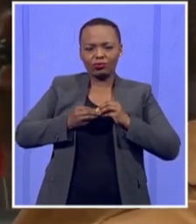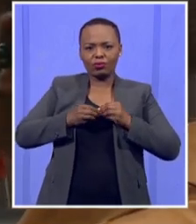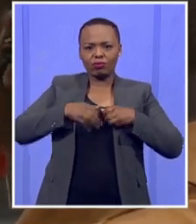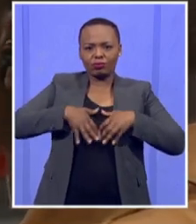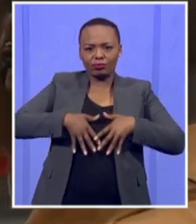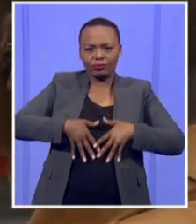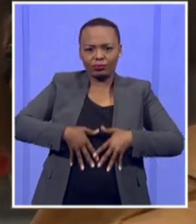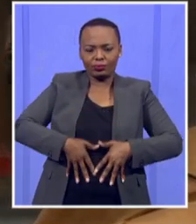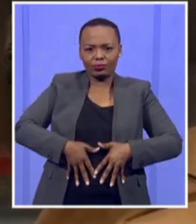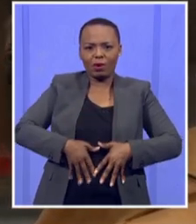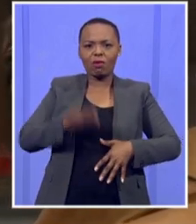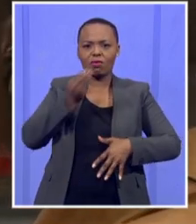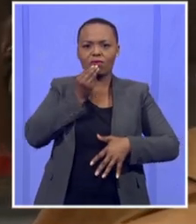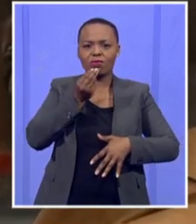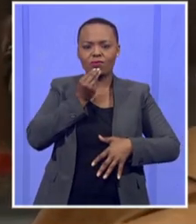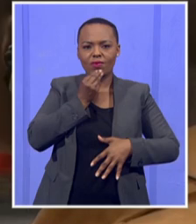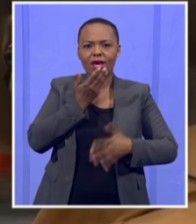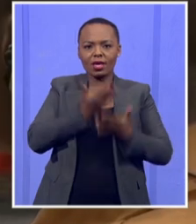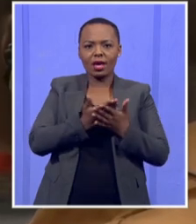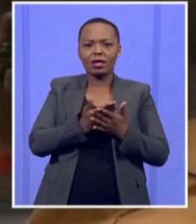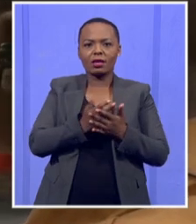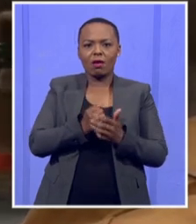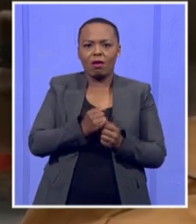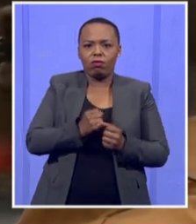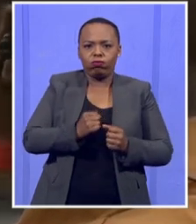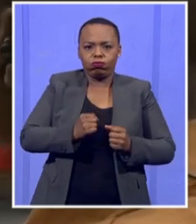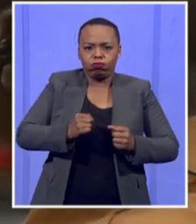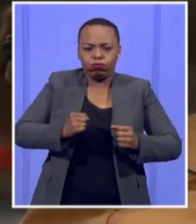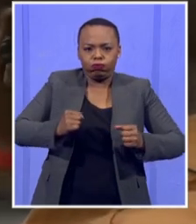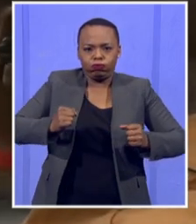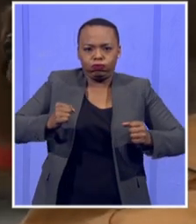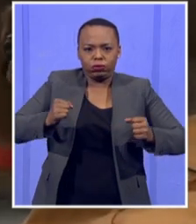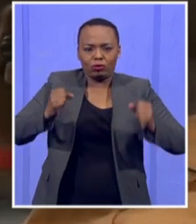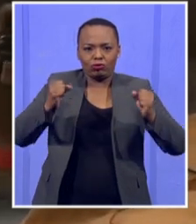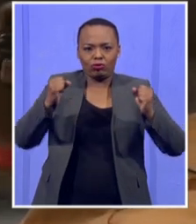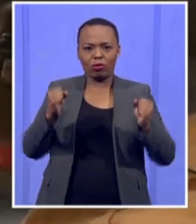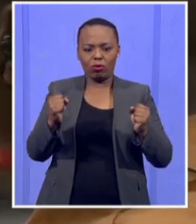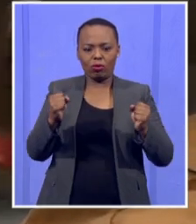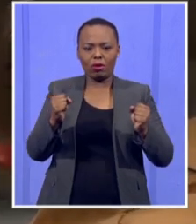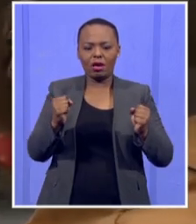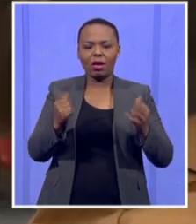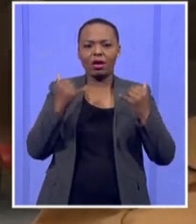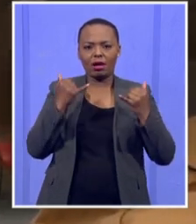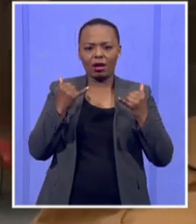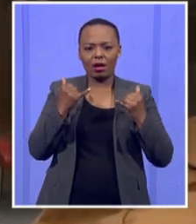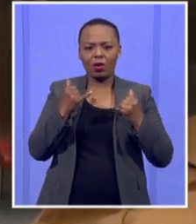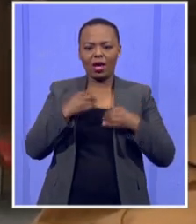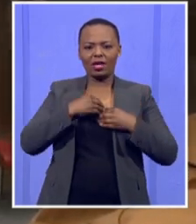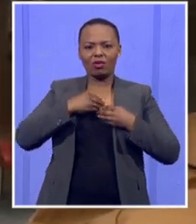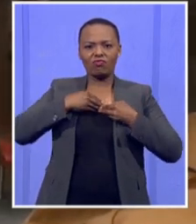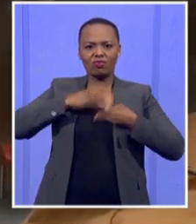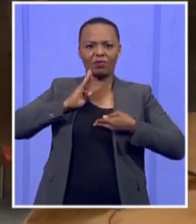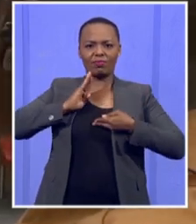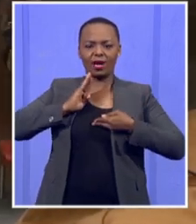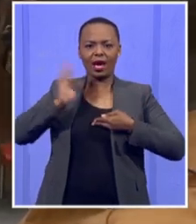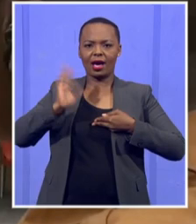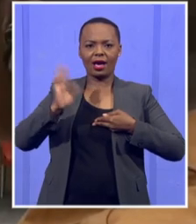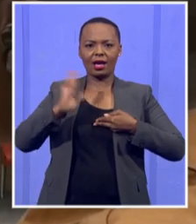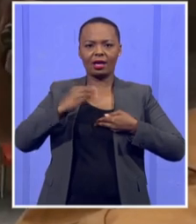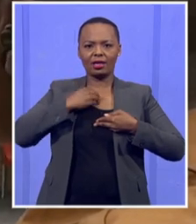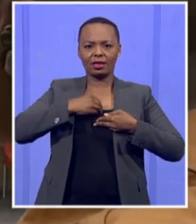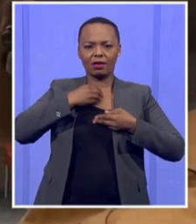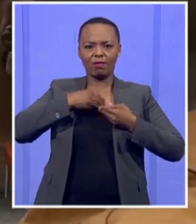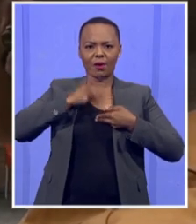strong. But what's different is we do minimal access surgery. So instead of cutting the children open, we use the cameras and